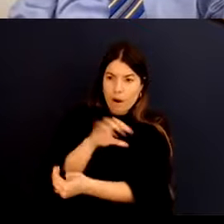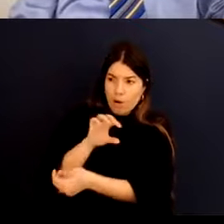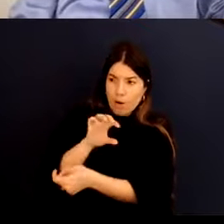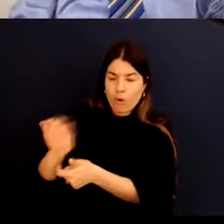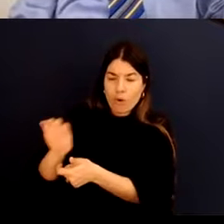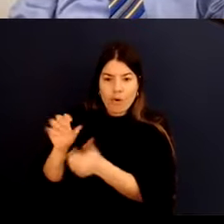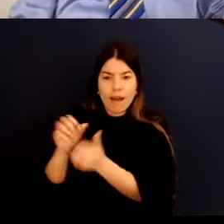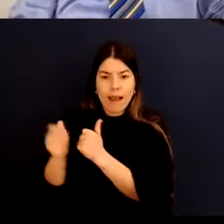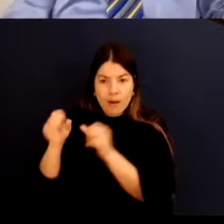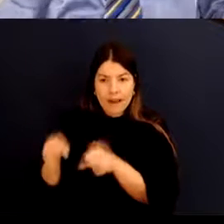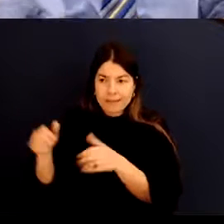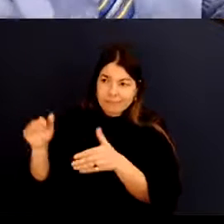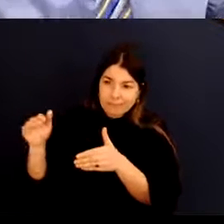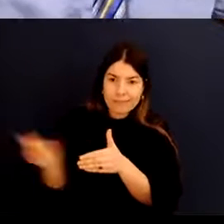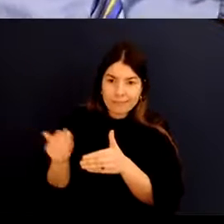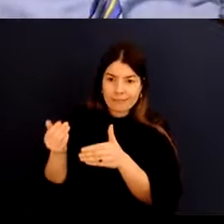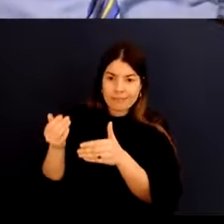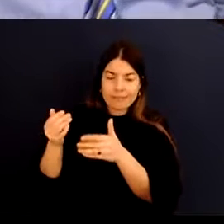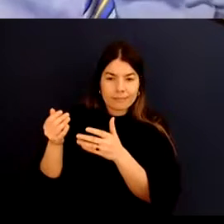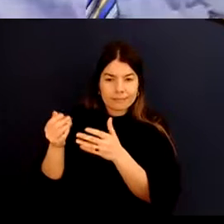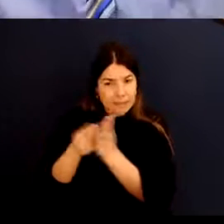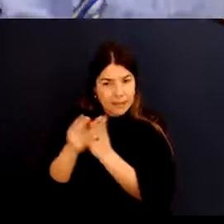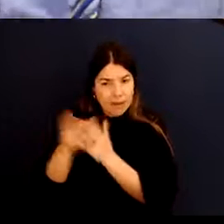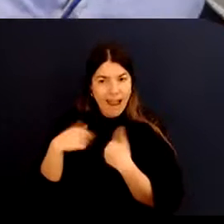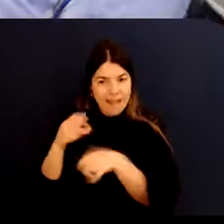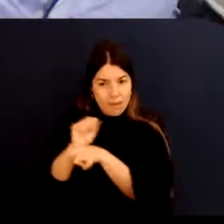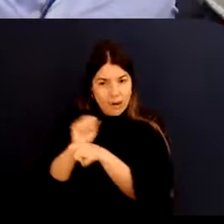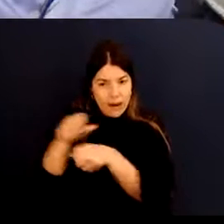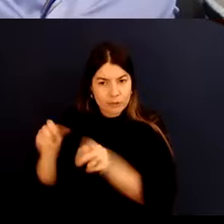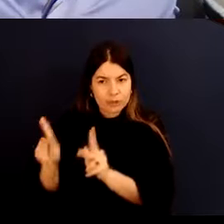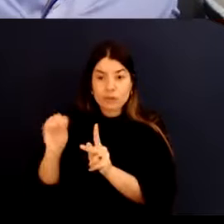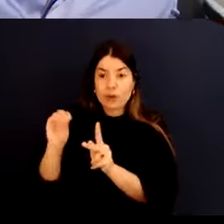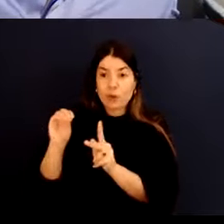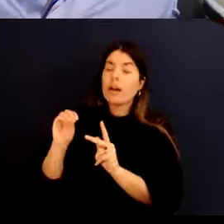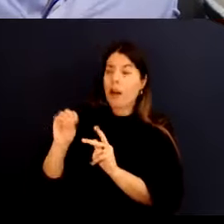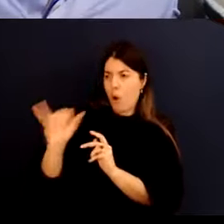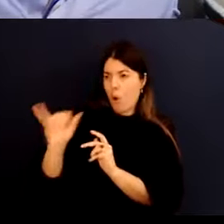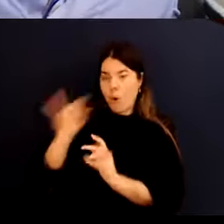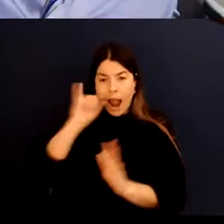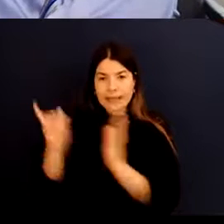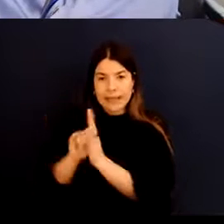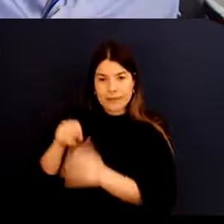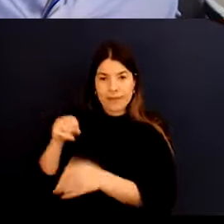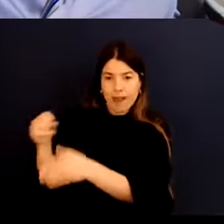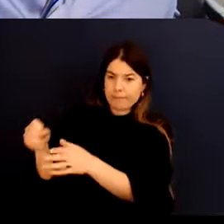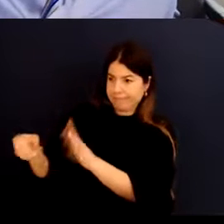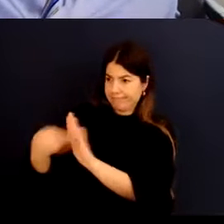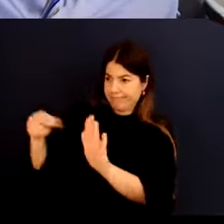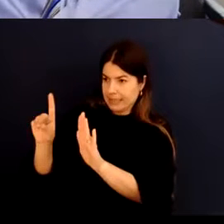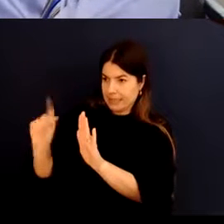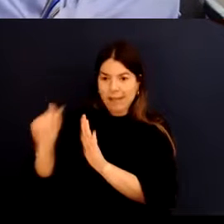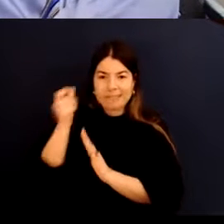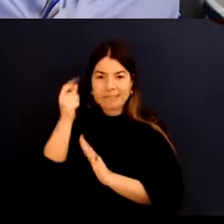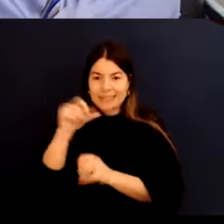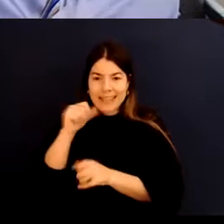base. So it's just not enough to know that someone is disabled. We must be motivated by our behavior and action on how